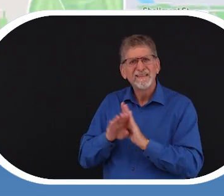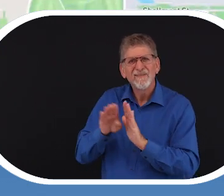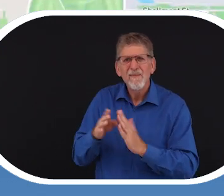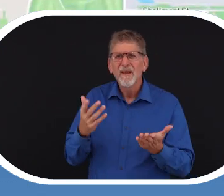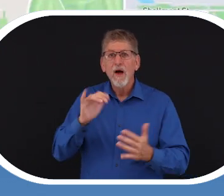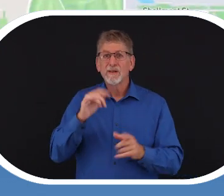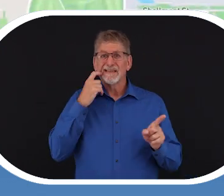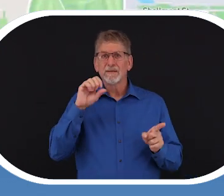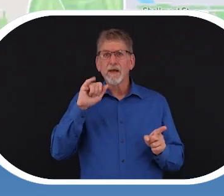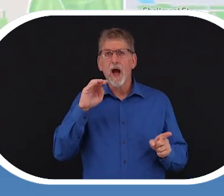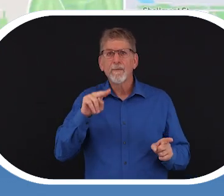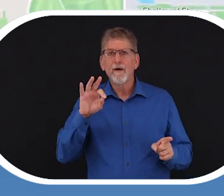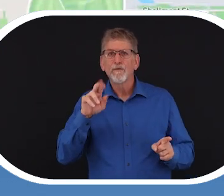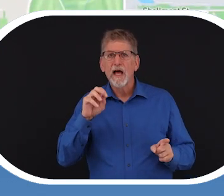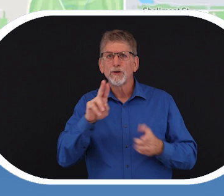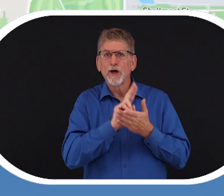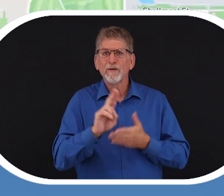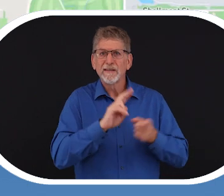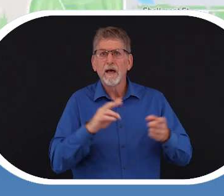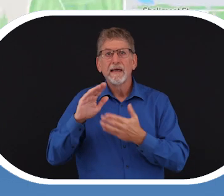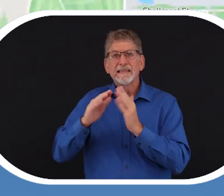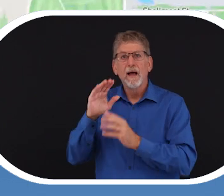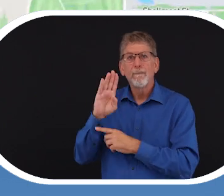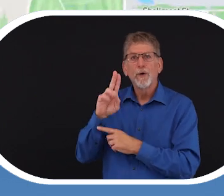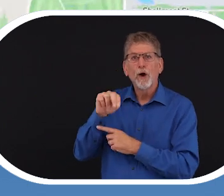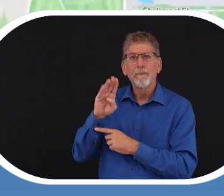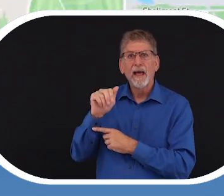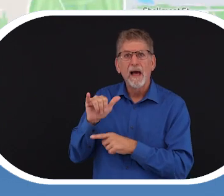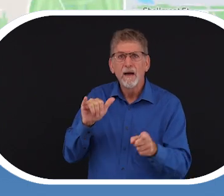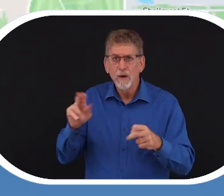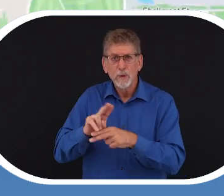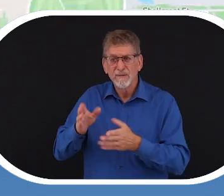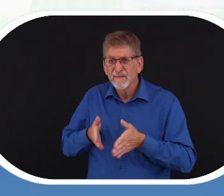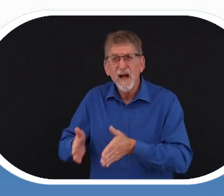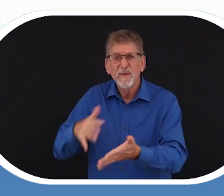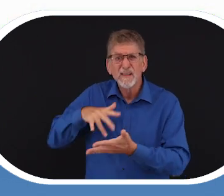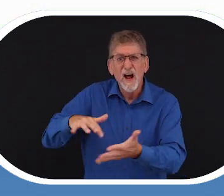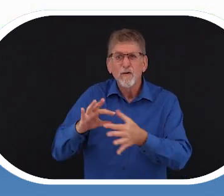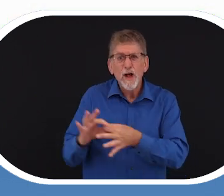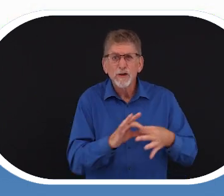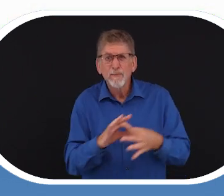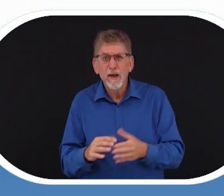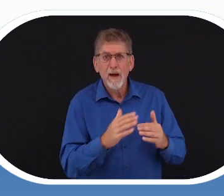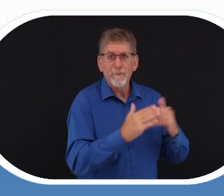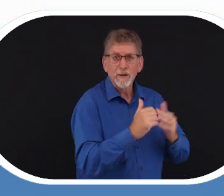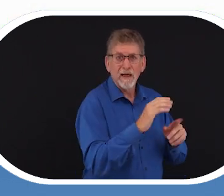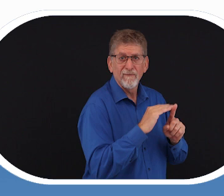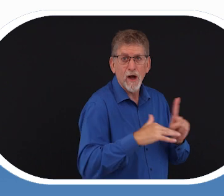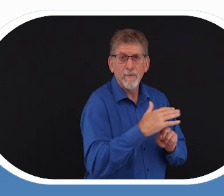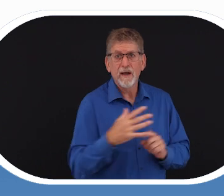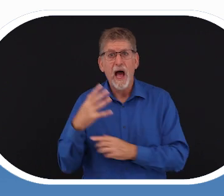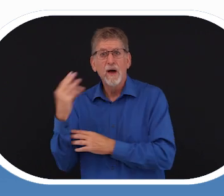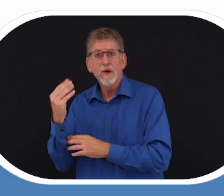Project Sidewalk to study the relationship between the built environment and outdoor activities for older adults. You might be asking yourself, well, where